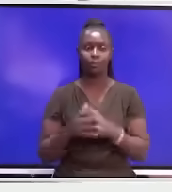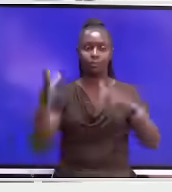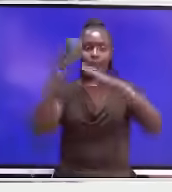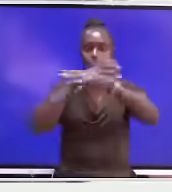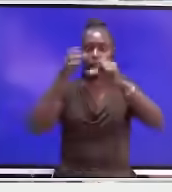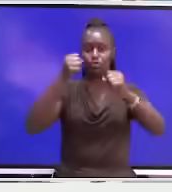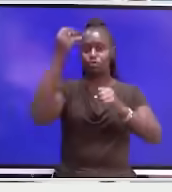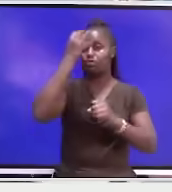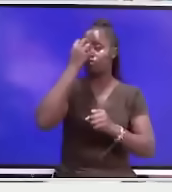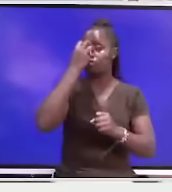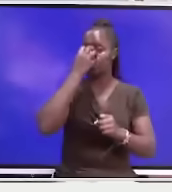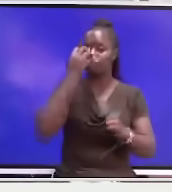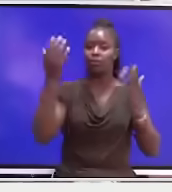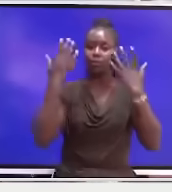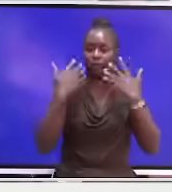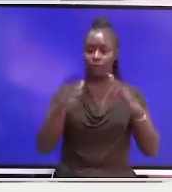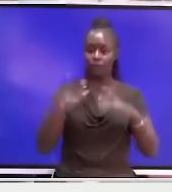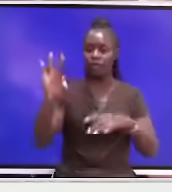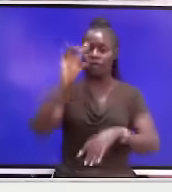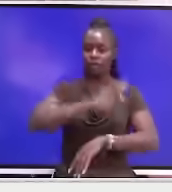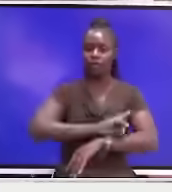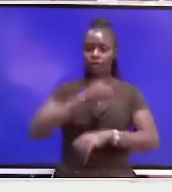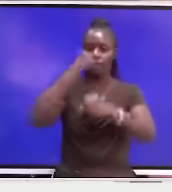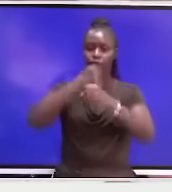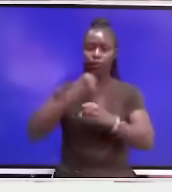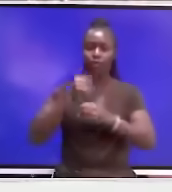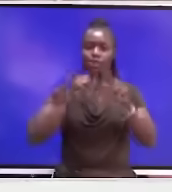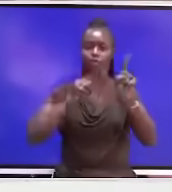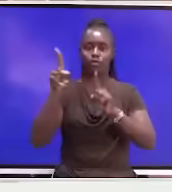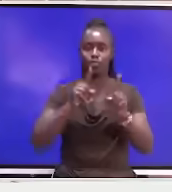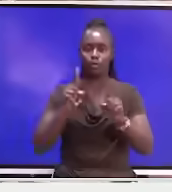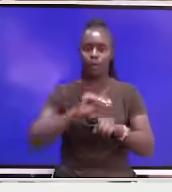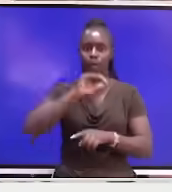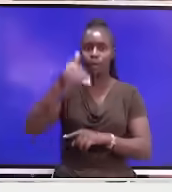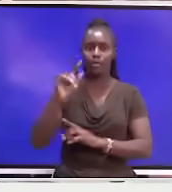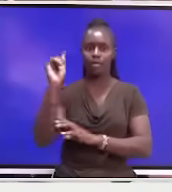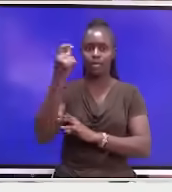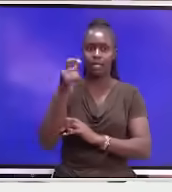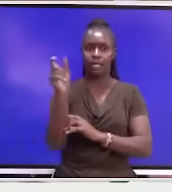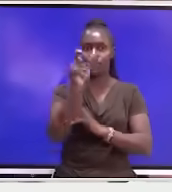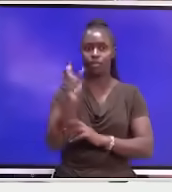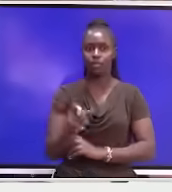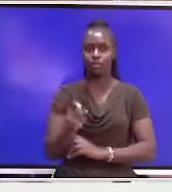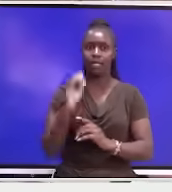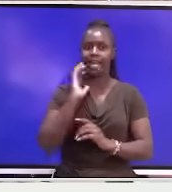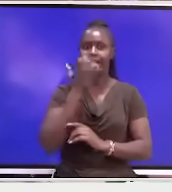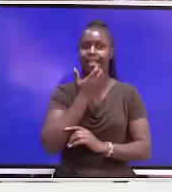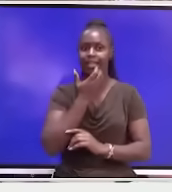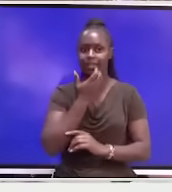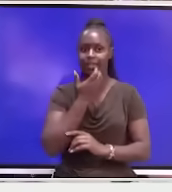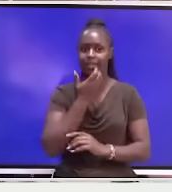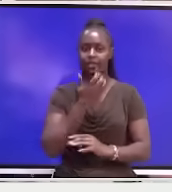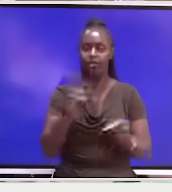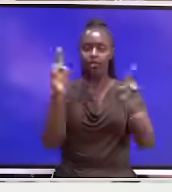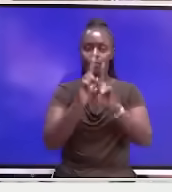President William Ruto concluded his three-day working tour of the populous Mount Kenya region with his deputy Rigathi Gachagua,